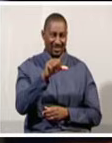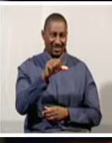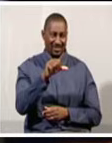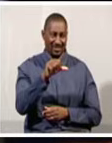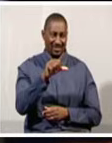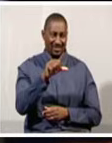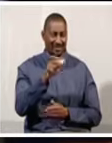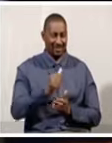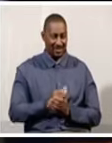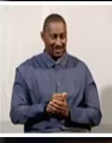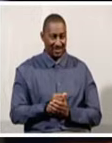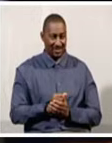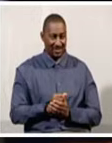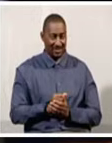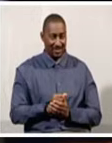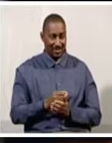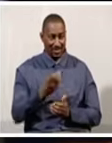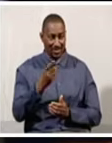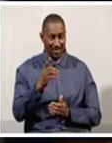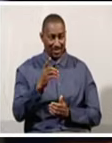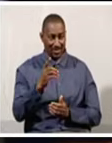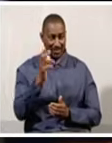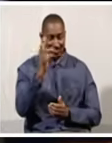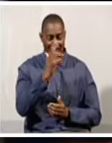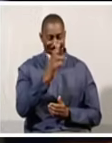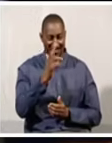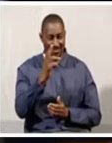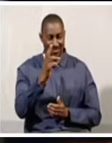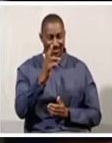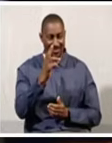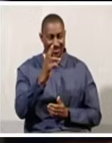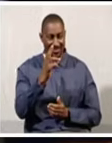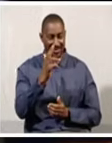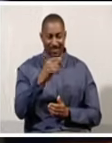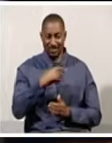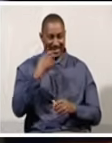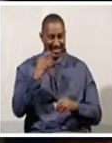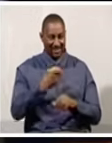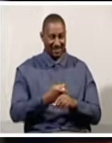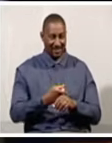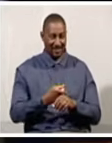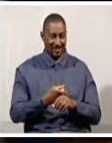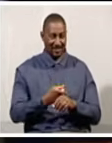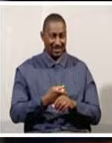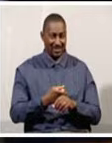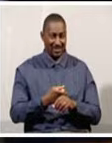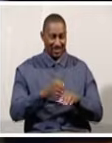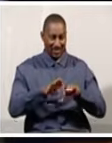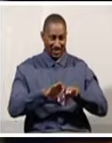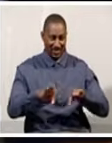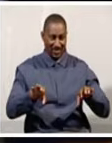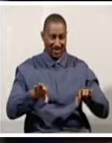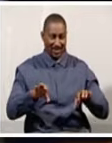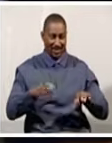Funny enough, I think to the viewers it was obvious, though I thought I was hiding it well. It was difficult, I guess, then to separate my emotions from